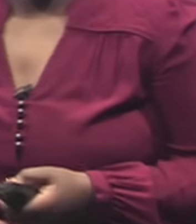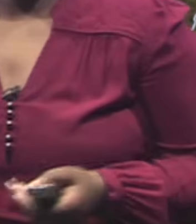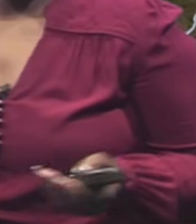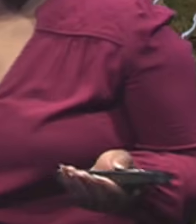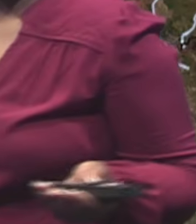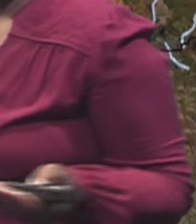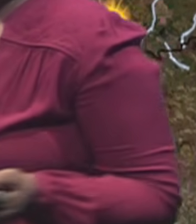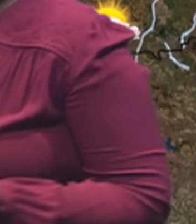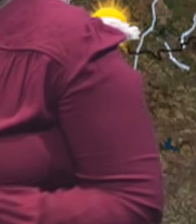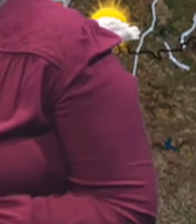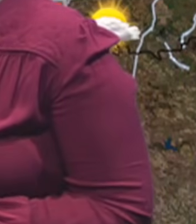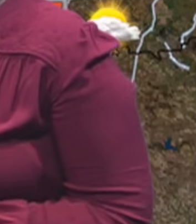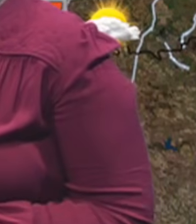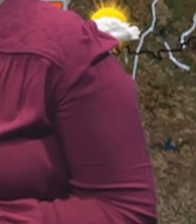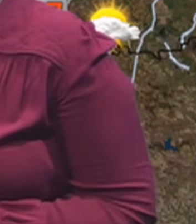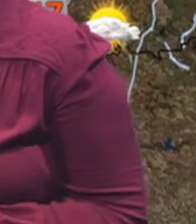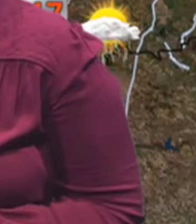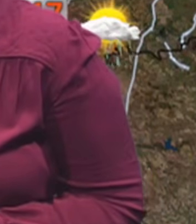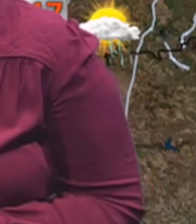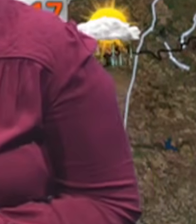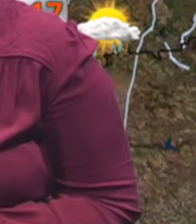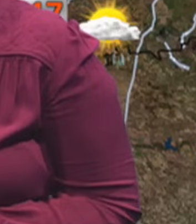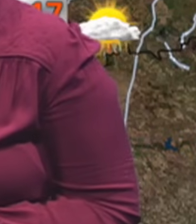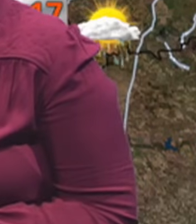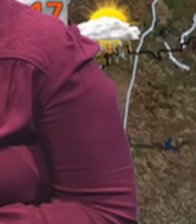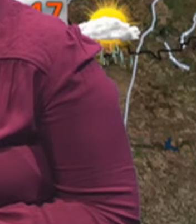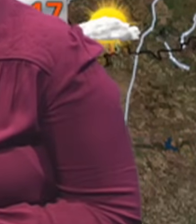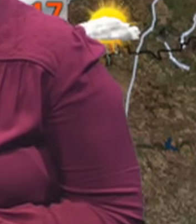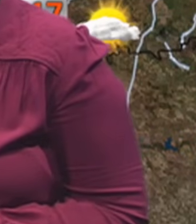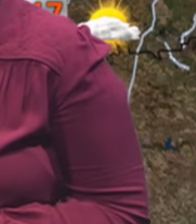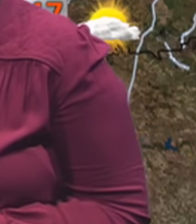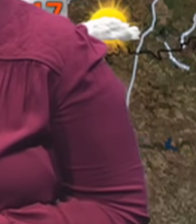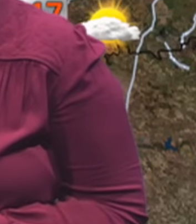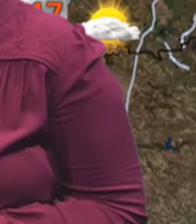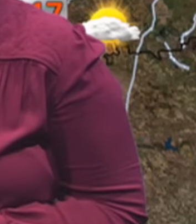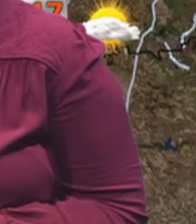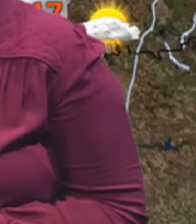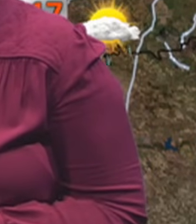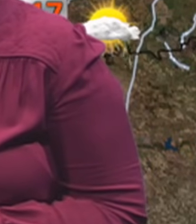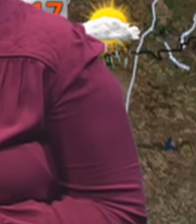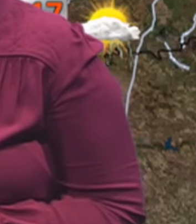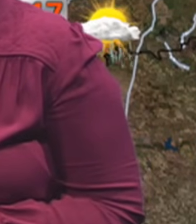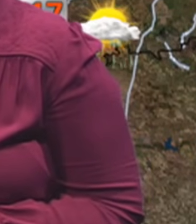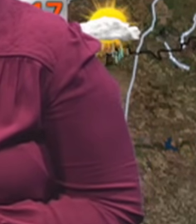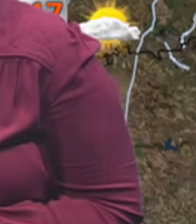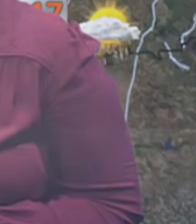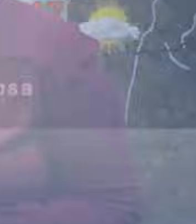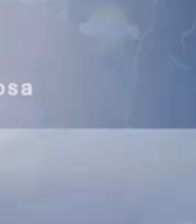digrata di le 15 mo gaetso ka gore le go tsoga magoro ga se go latlhana re kopane mo nakong e tlang a nne boroko